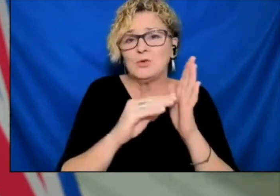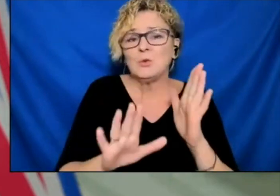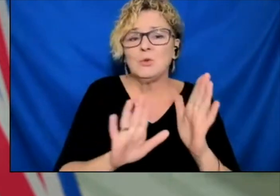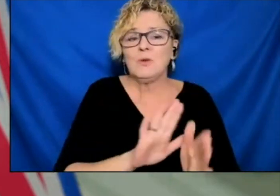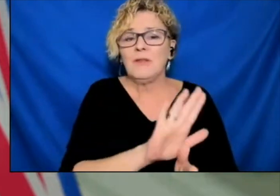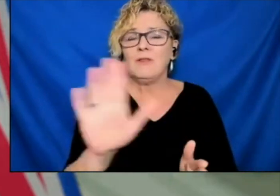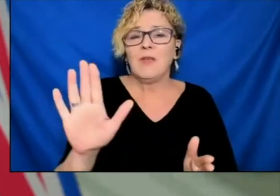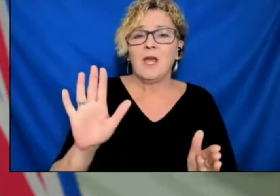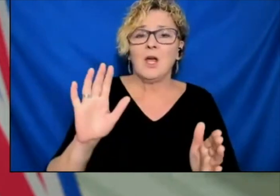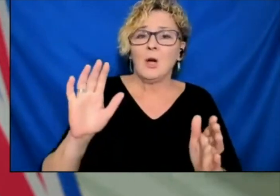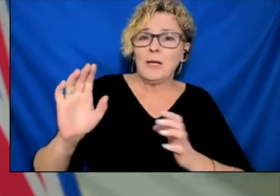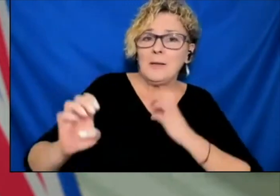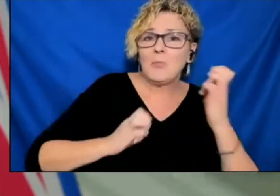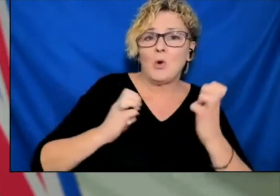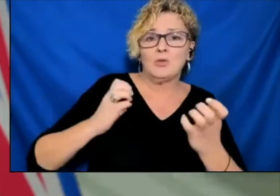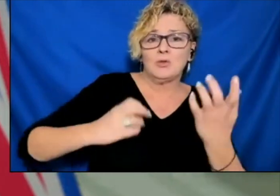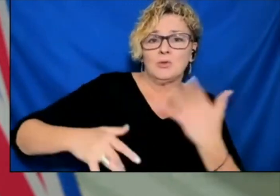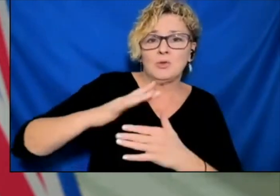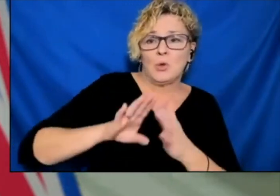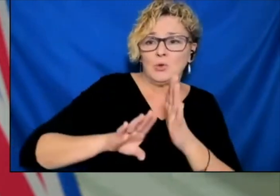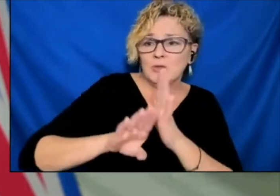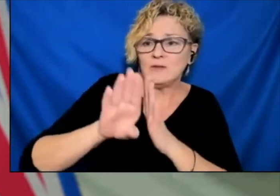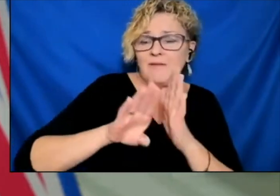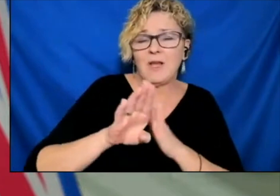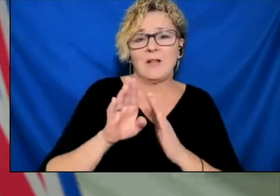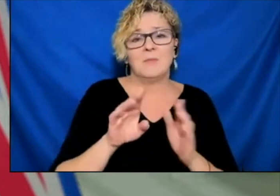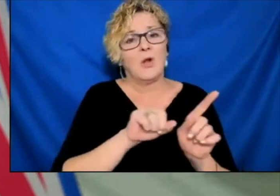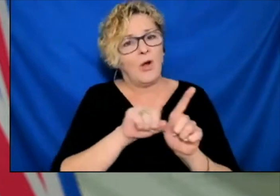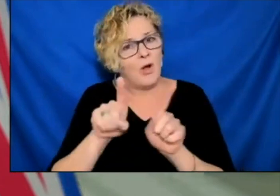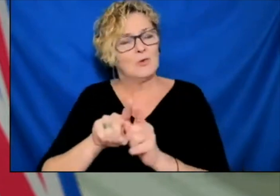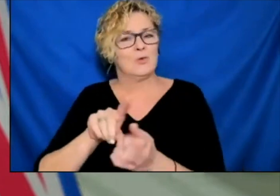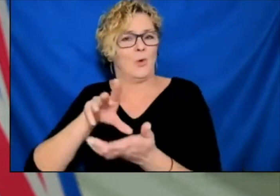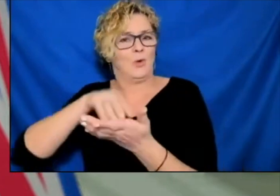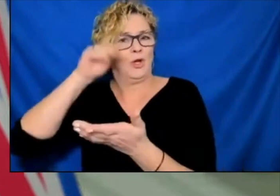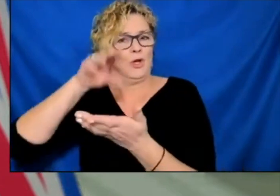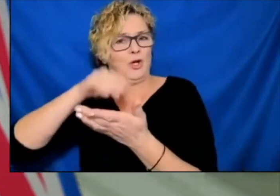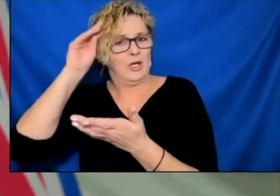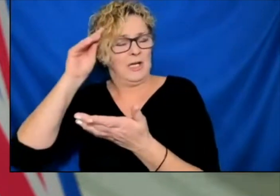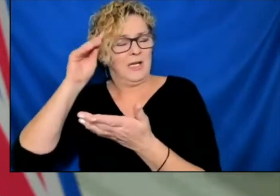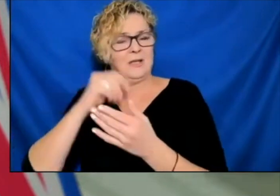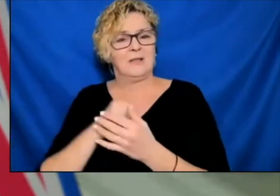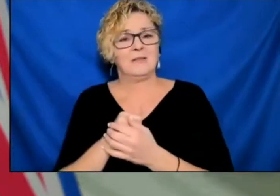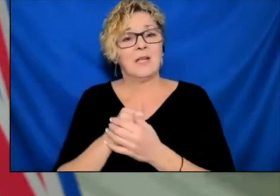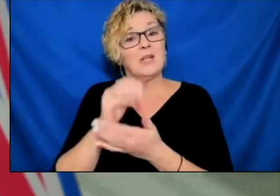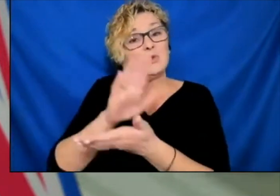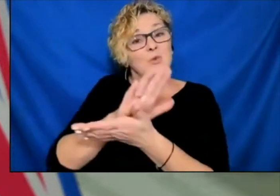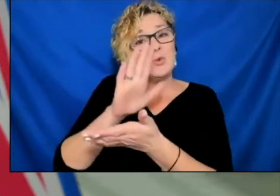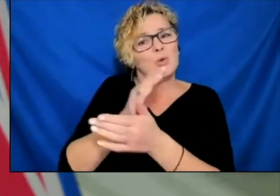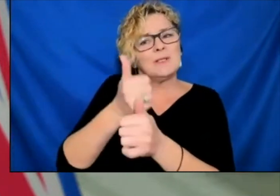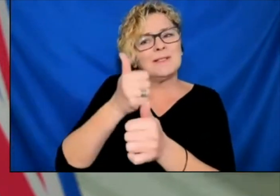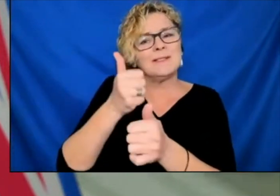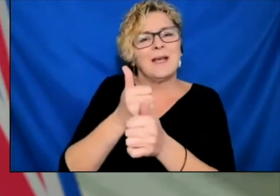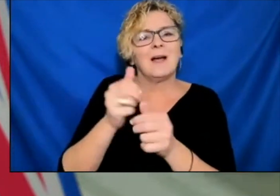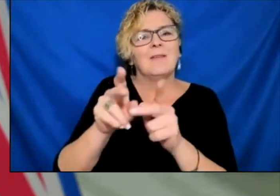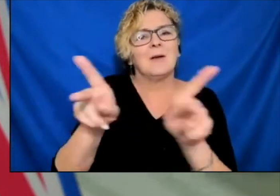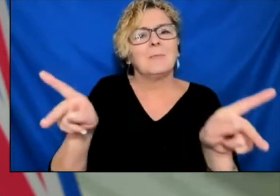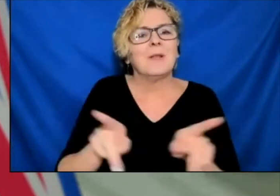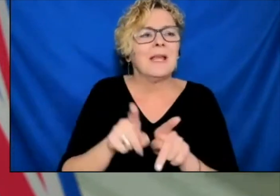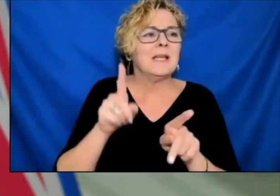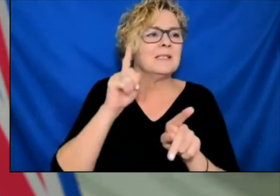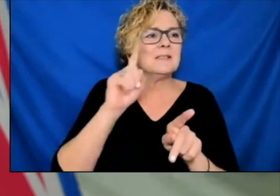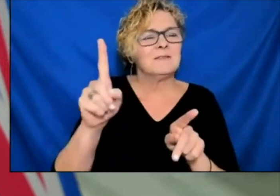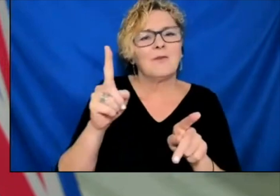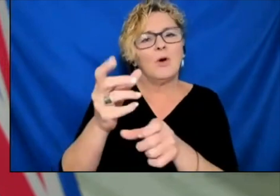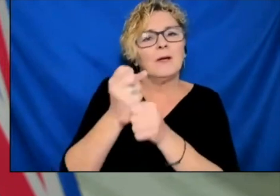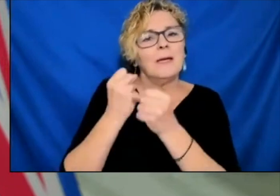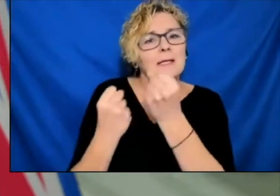a place of learning. They also provide important supports for students who may need a bit of extra help, whether that is in the